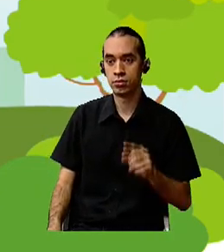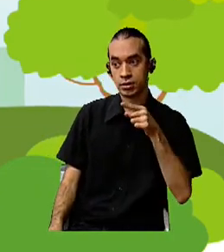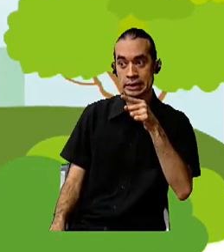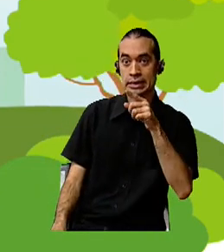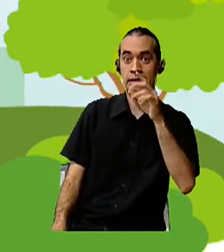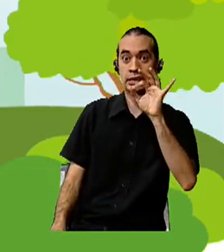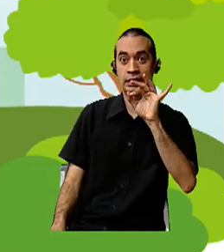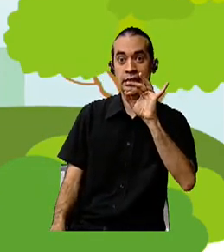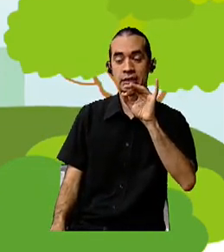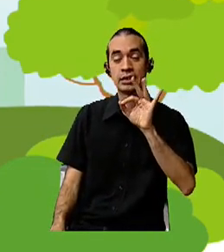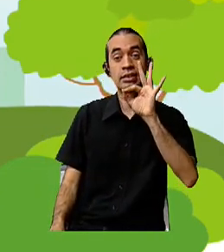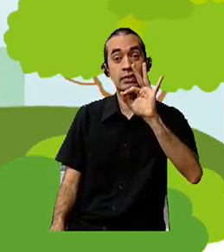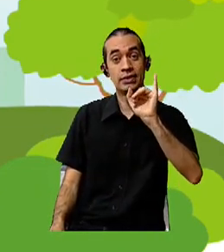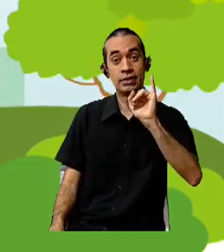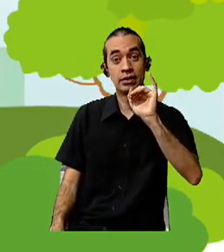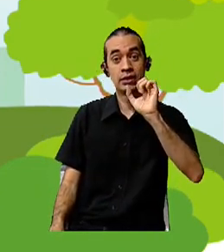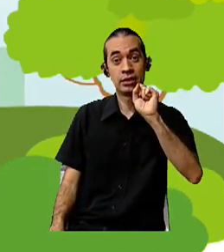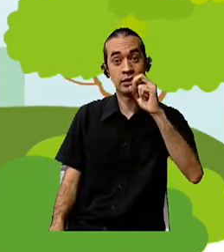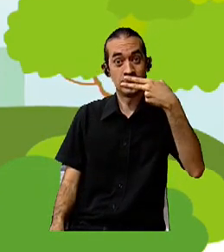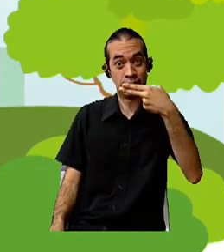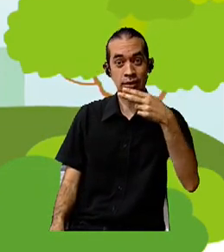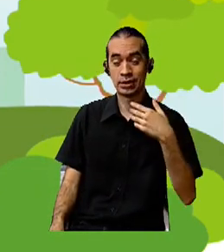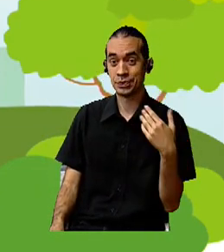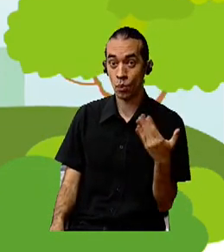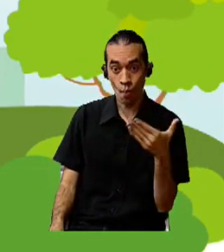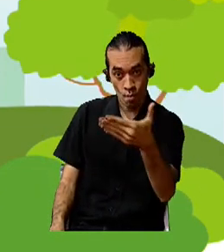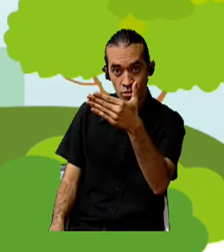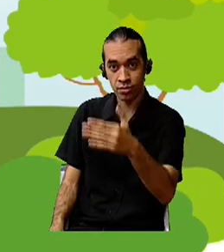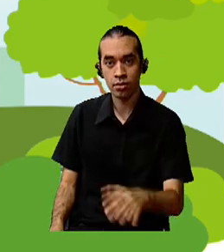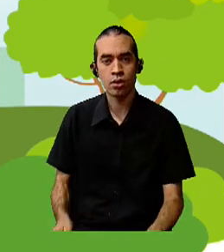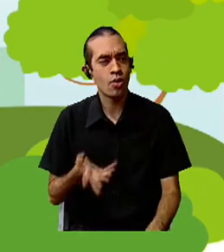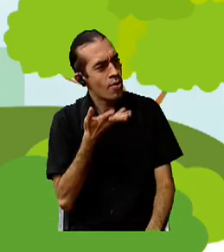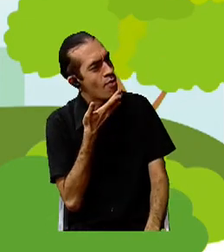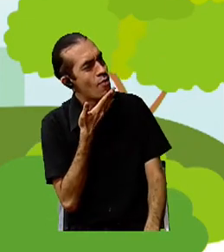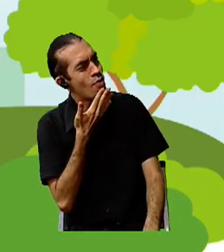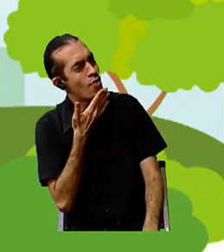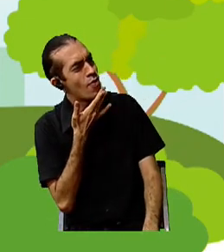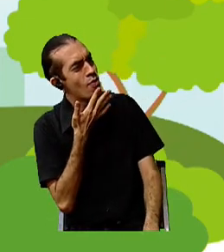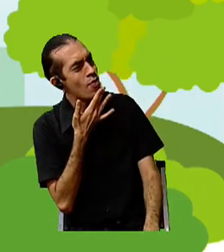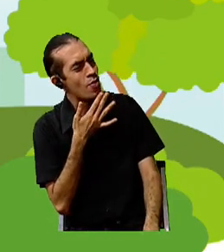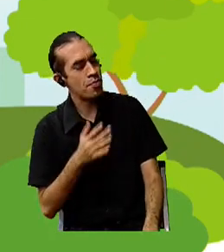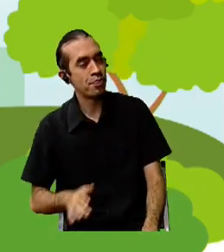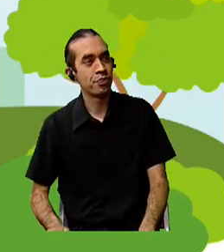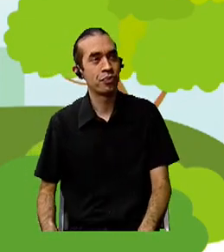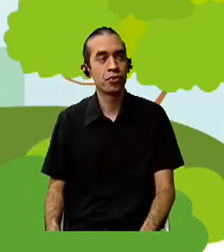a fish! Yeah. And what color is that fish, Chuli?